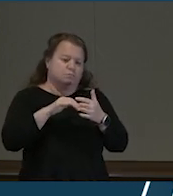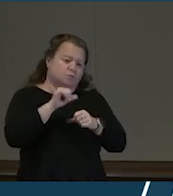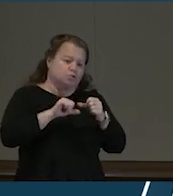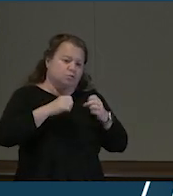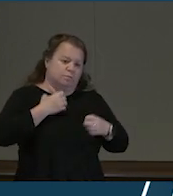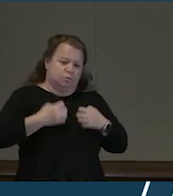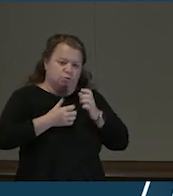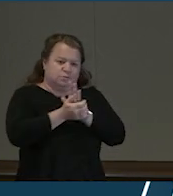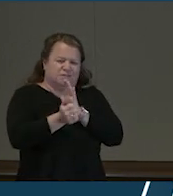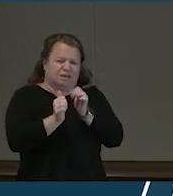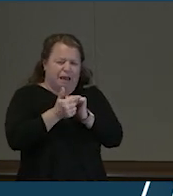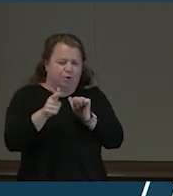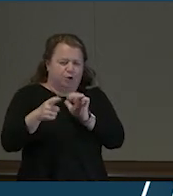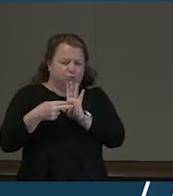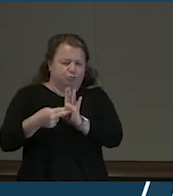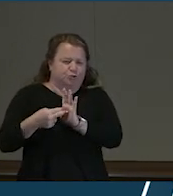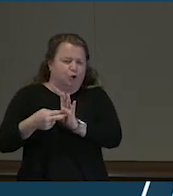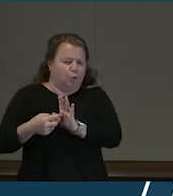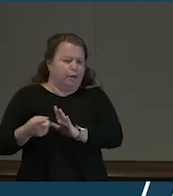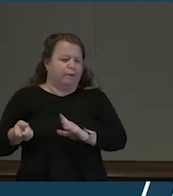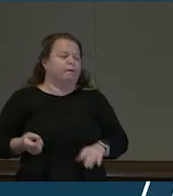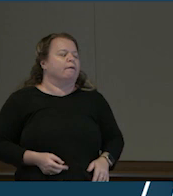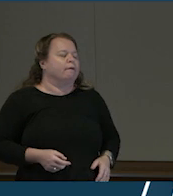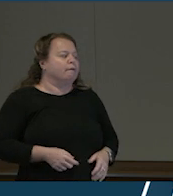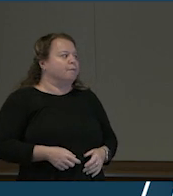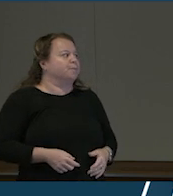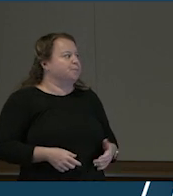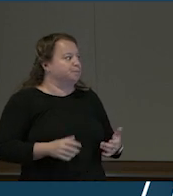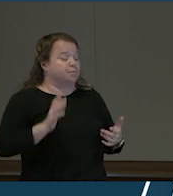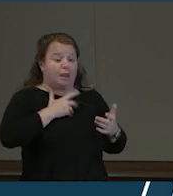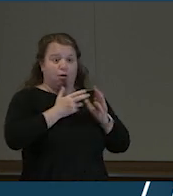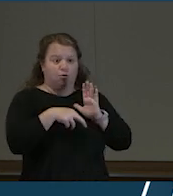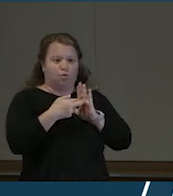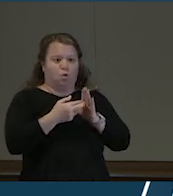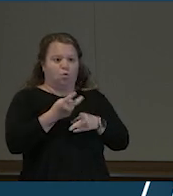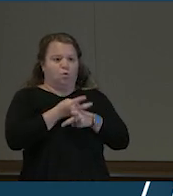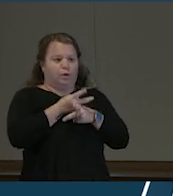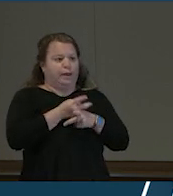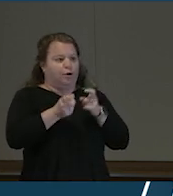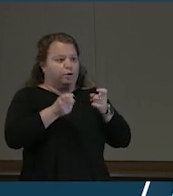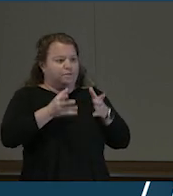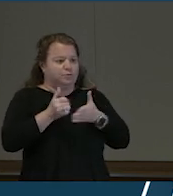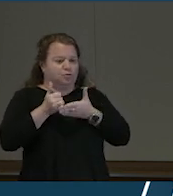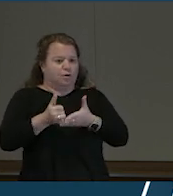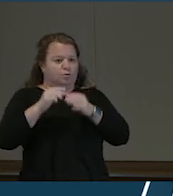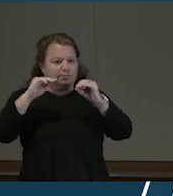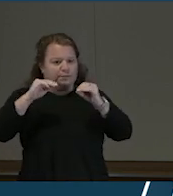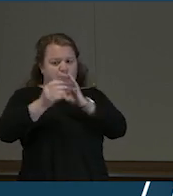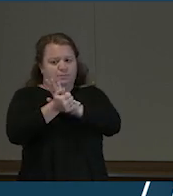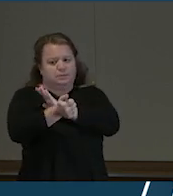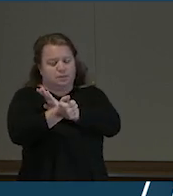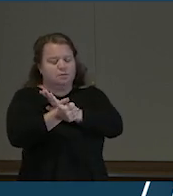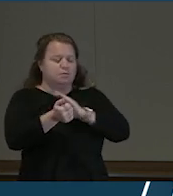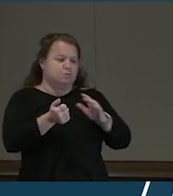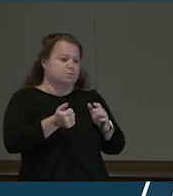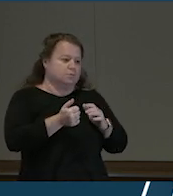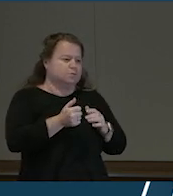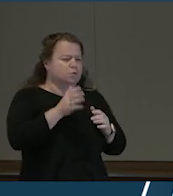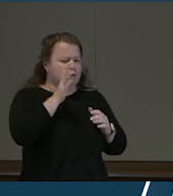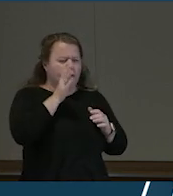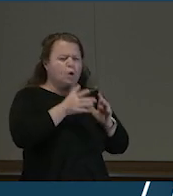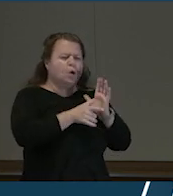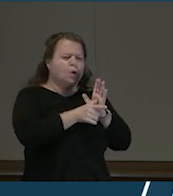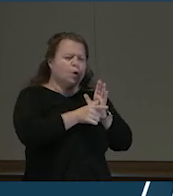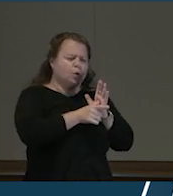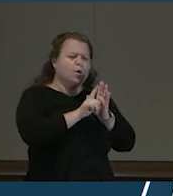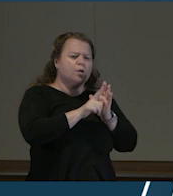skills? Our role as caregivers to help children develop these skills, we'll go over this as we go